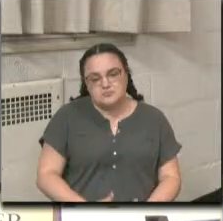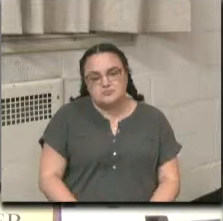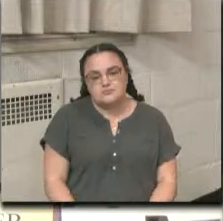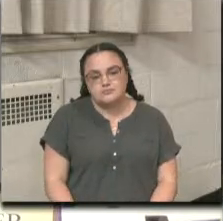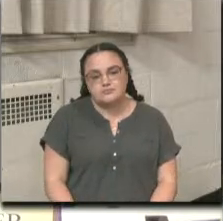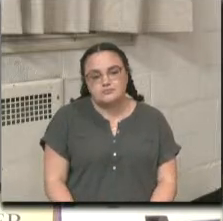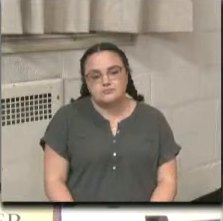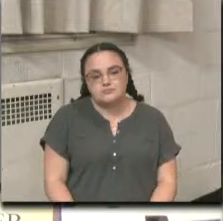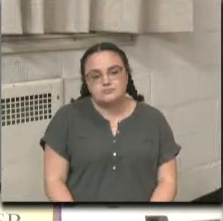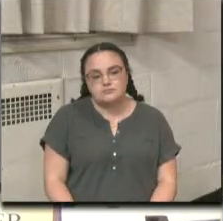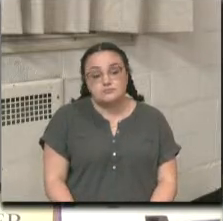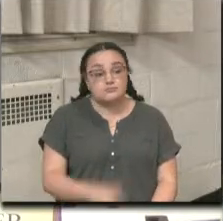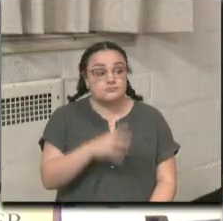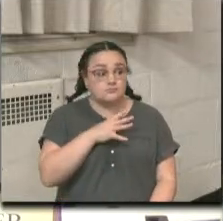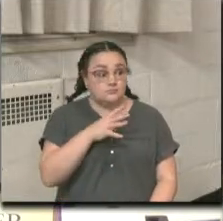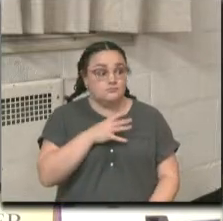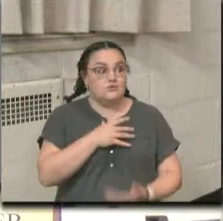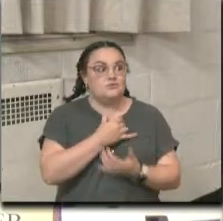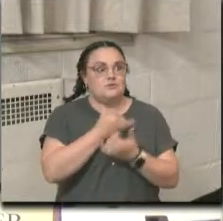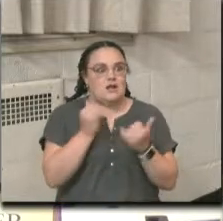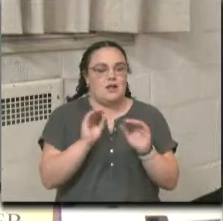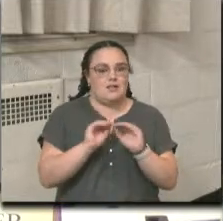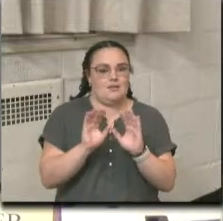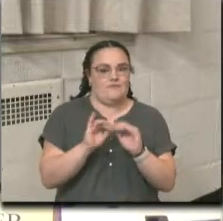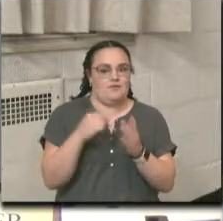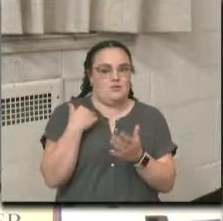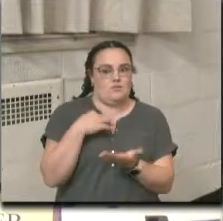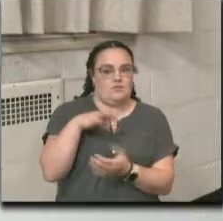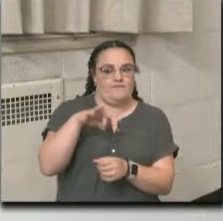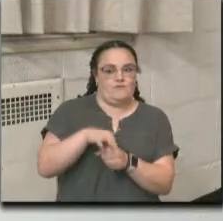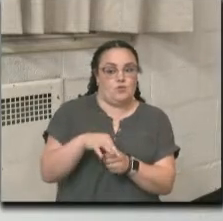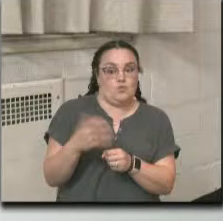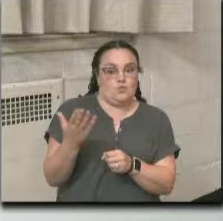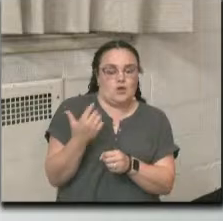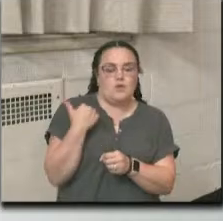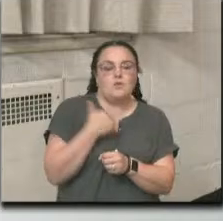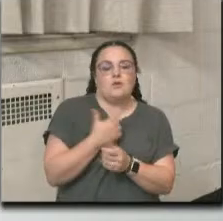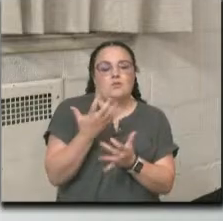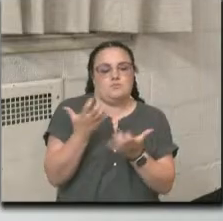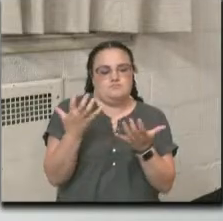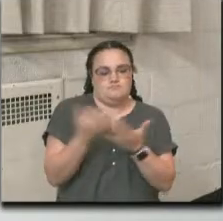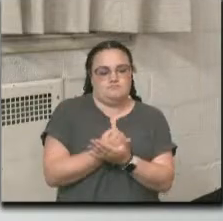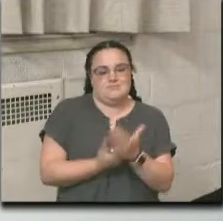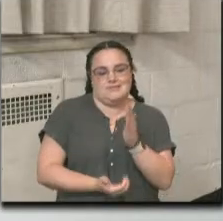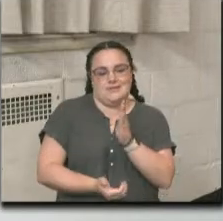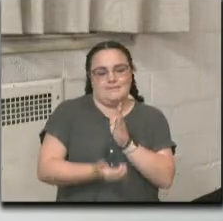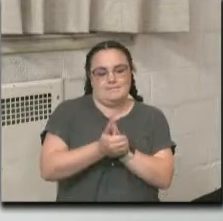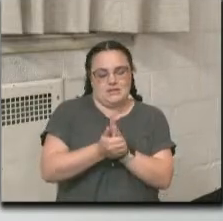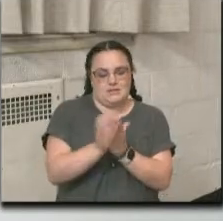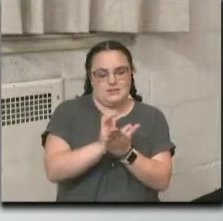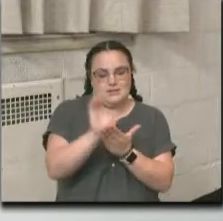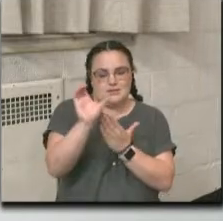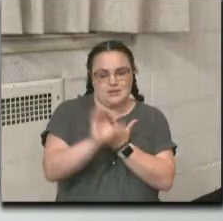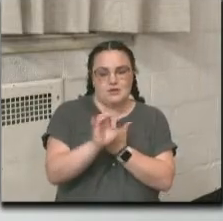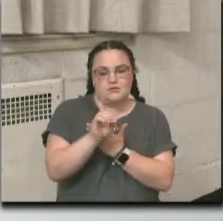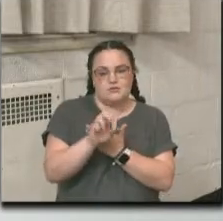Okay, so board members, what we're voting on is to accept the amendments as Dr.